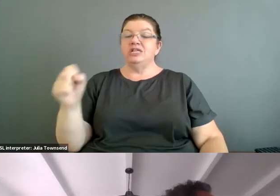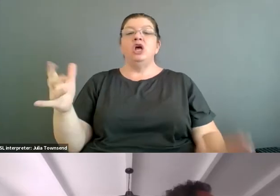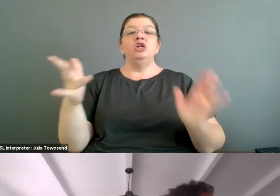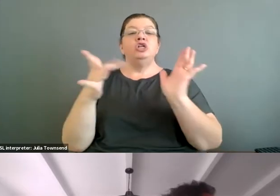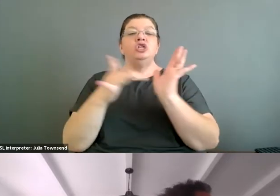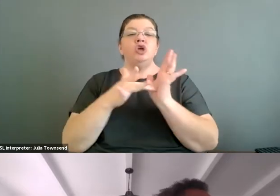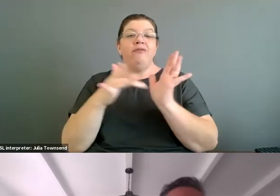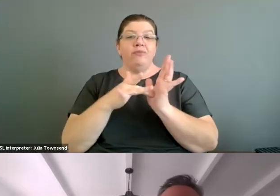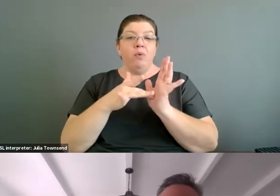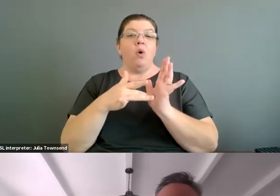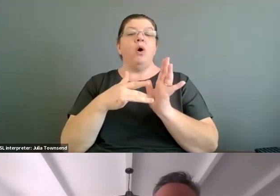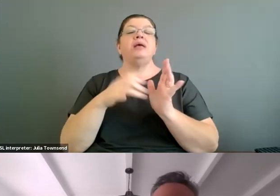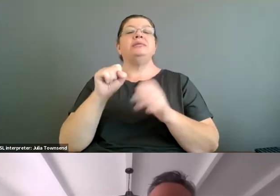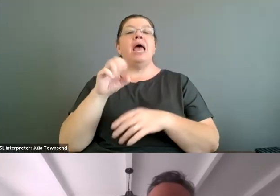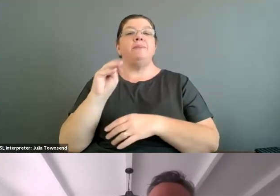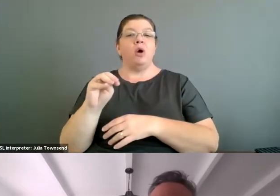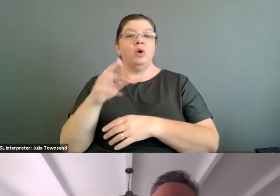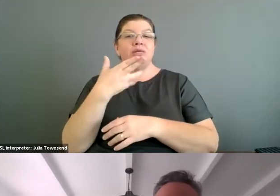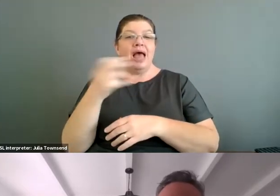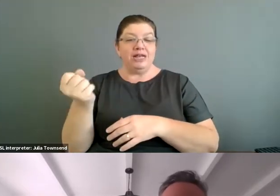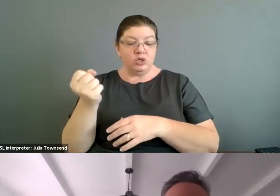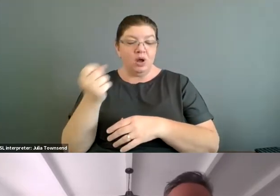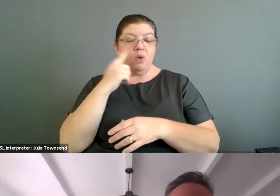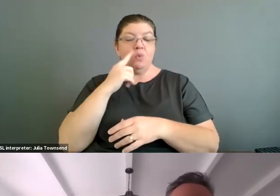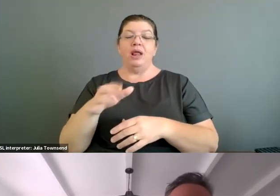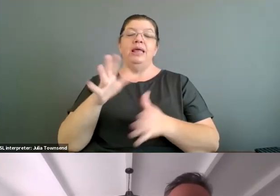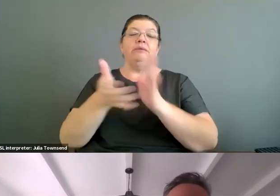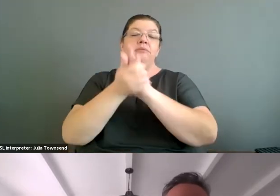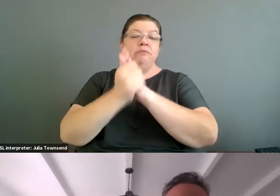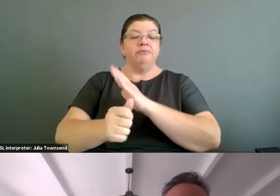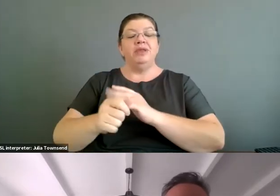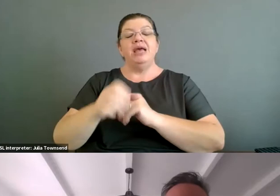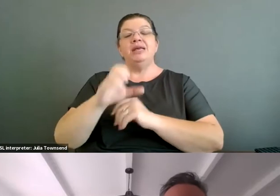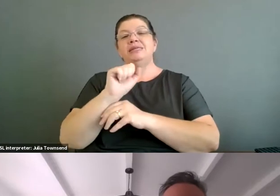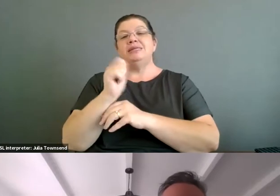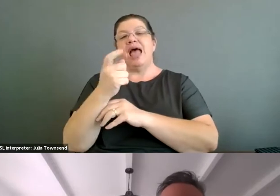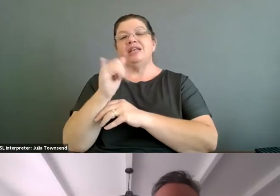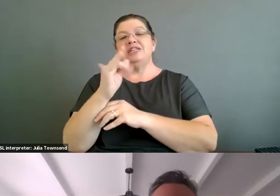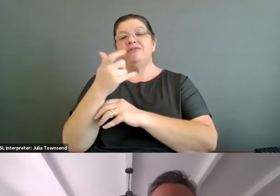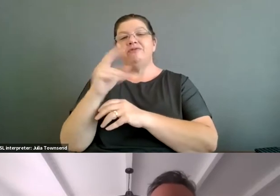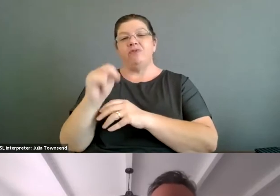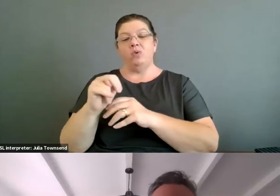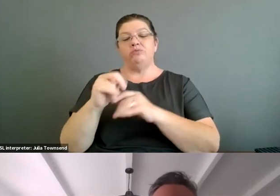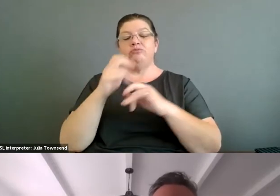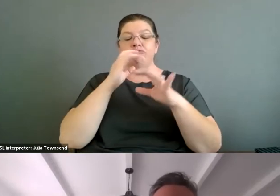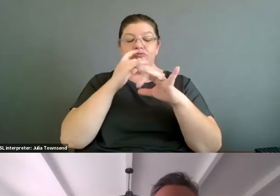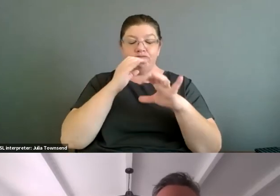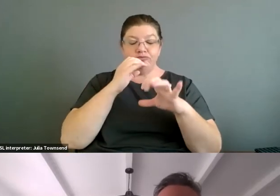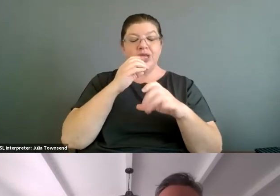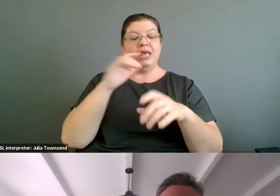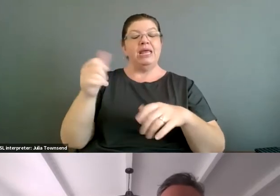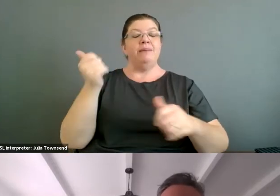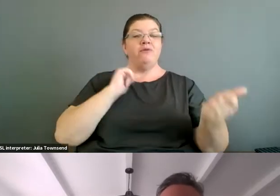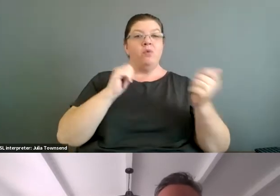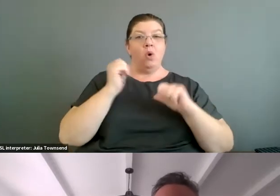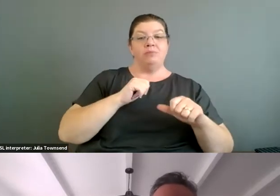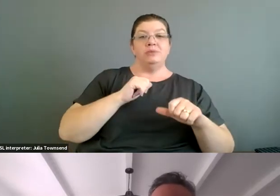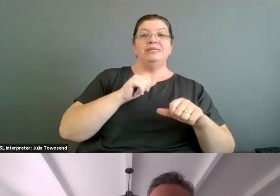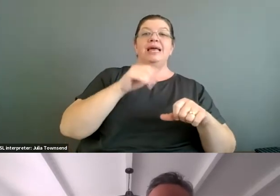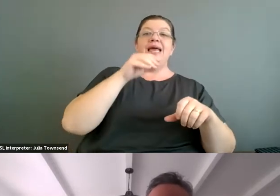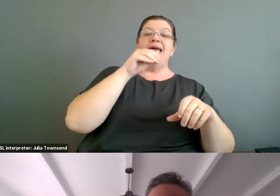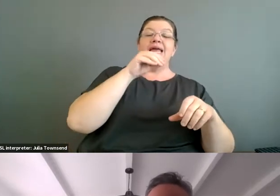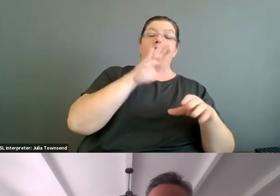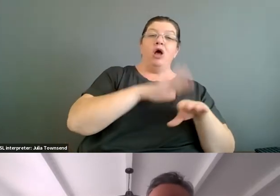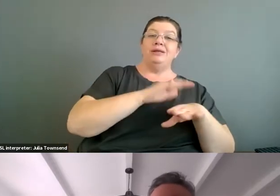gifted saxophonist who performs in a variety of places, including outside of his own home or on State Street,